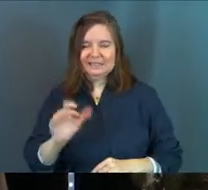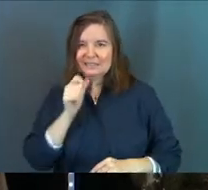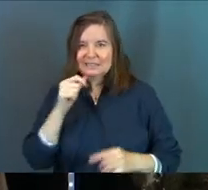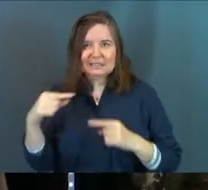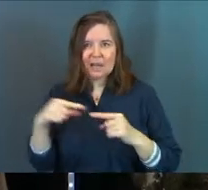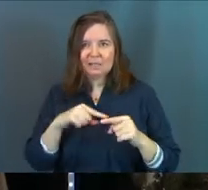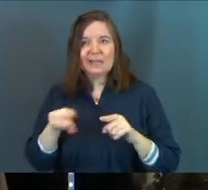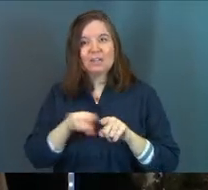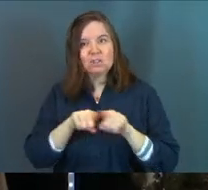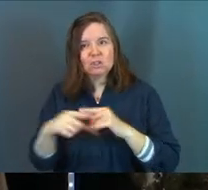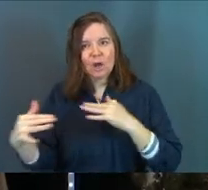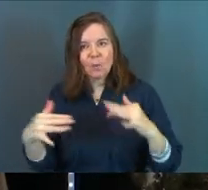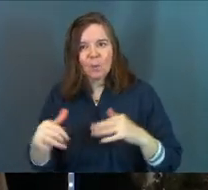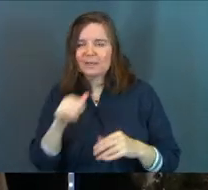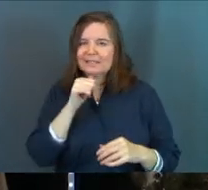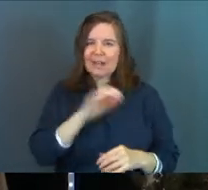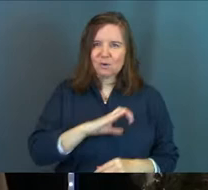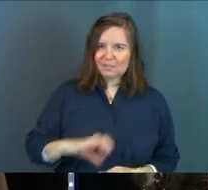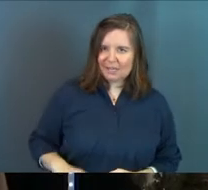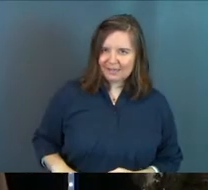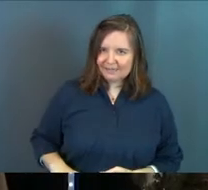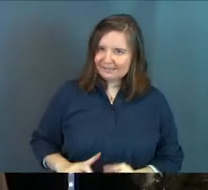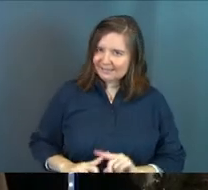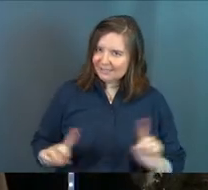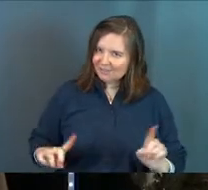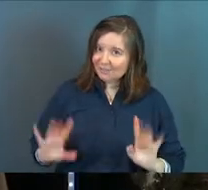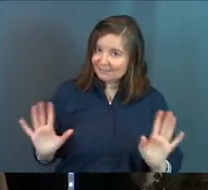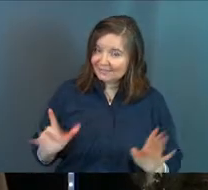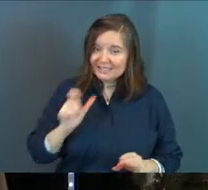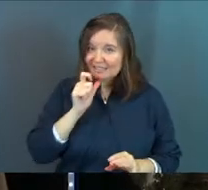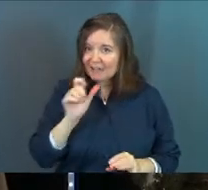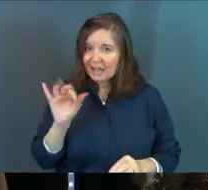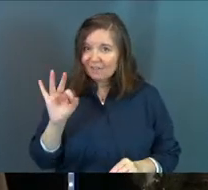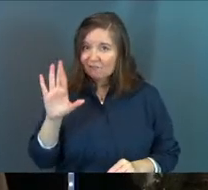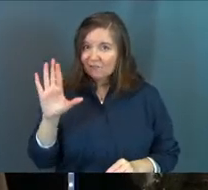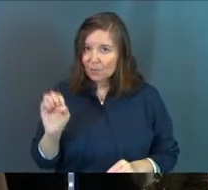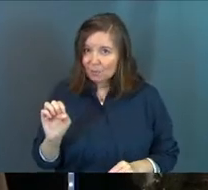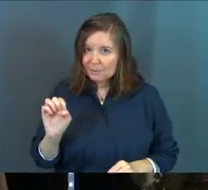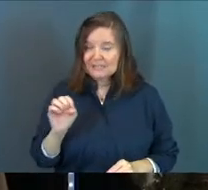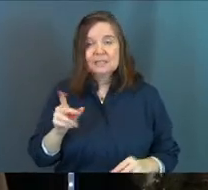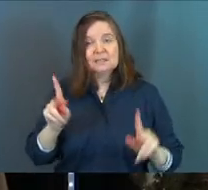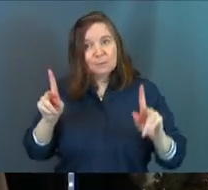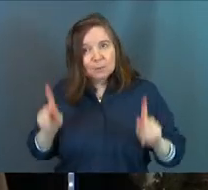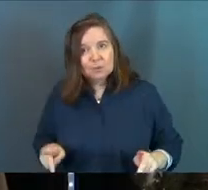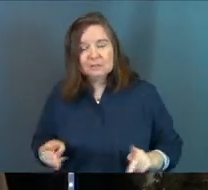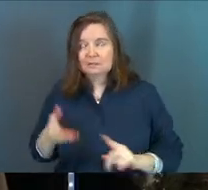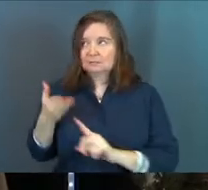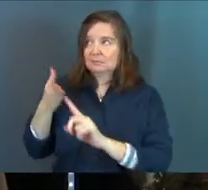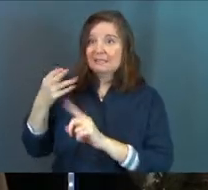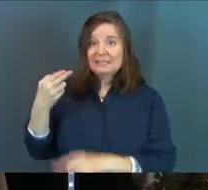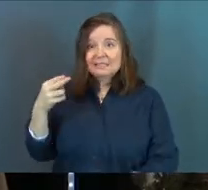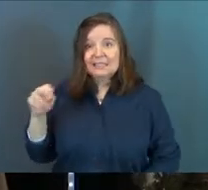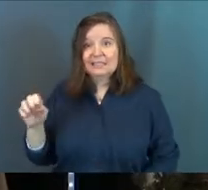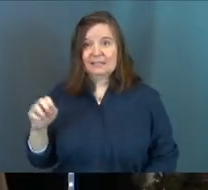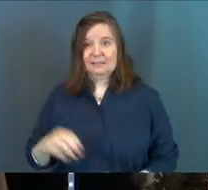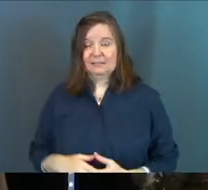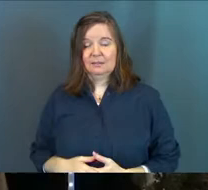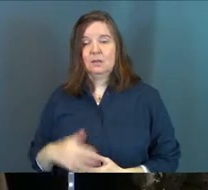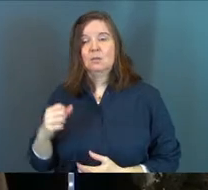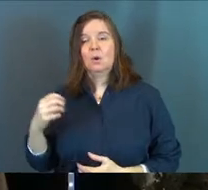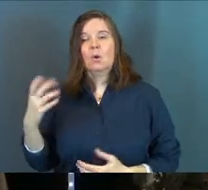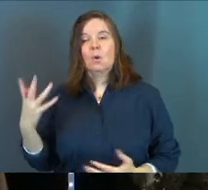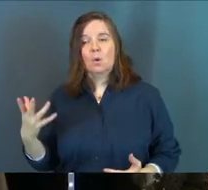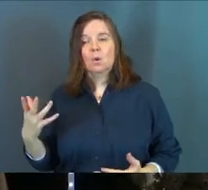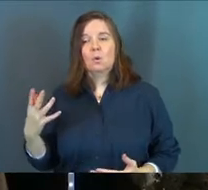Star Wars. That's Star Wars. That's not Christianity, right? He's not a force. He's a person. He's a he.